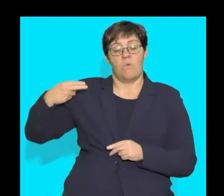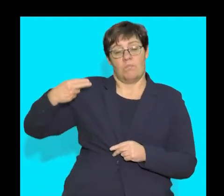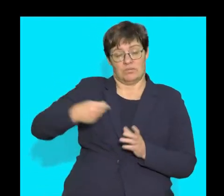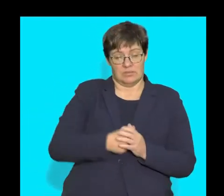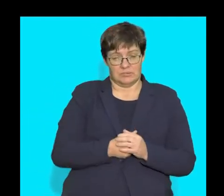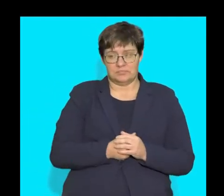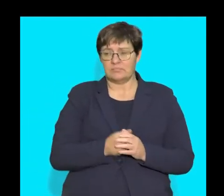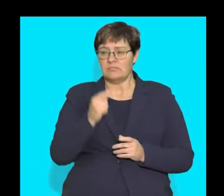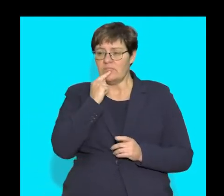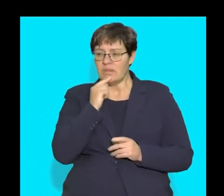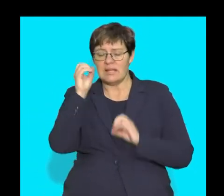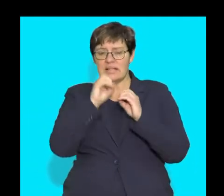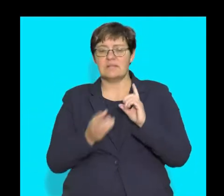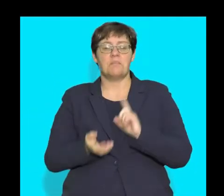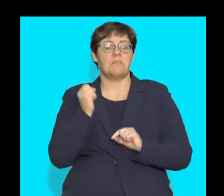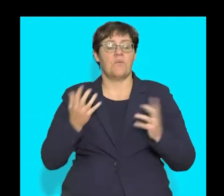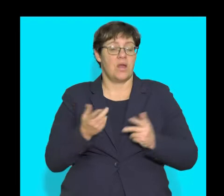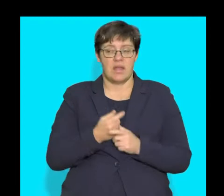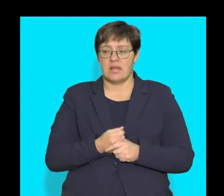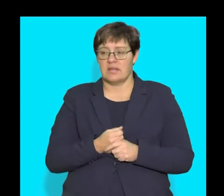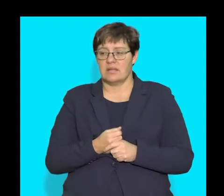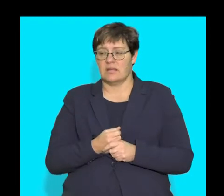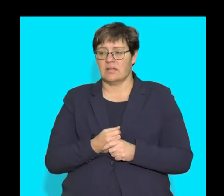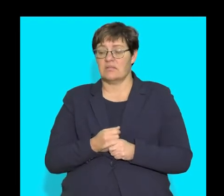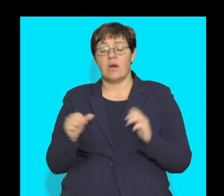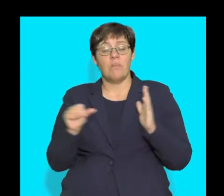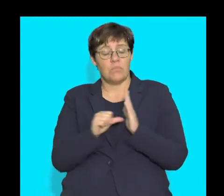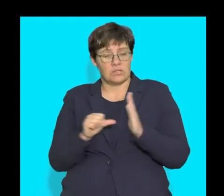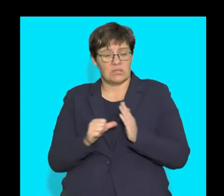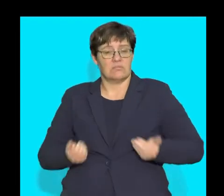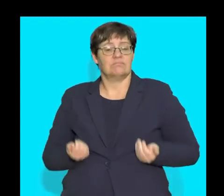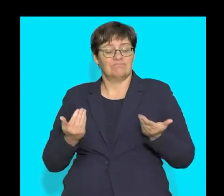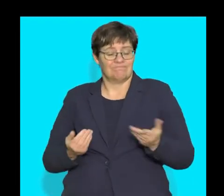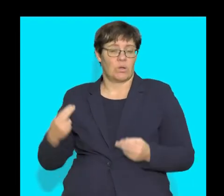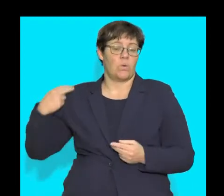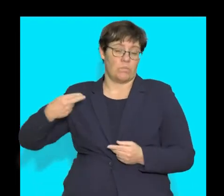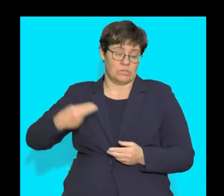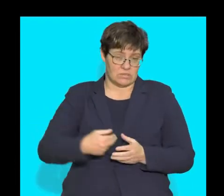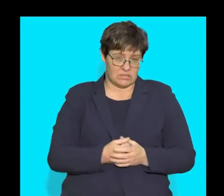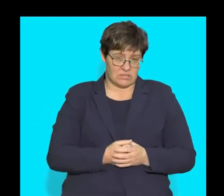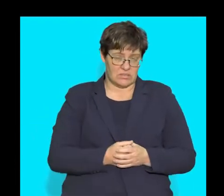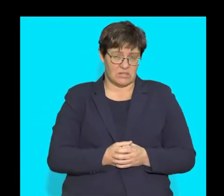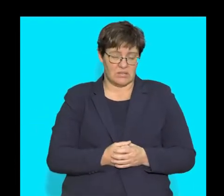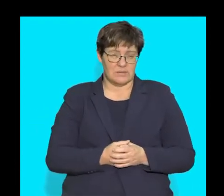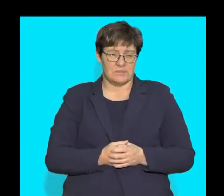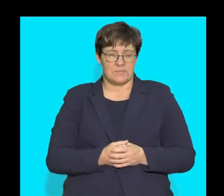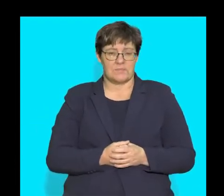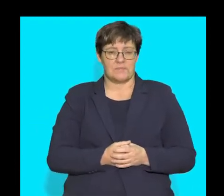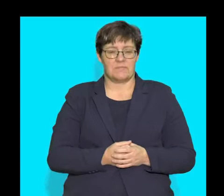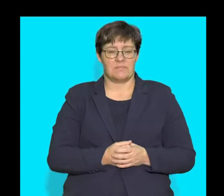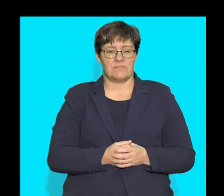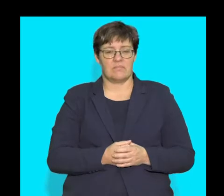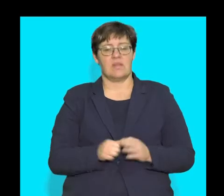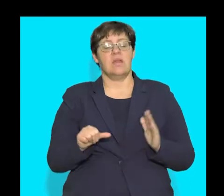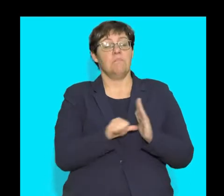those cells are situated here, and they play an important role in the production of hormones, which we will unpack in a little while. So